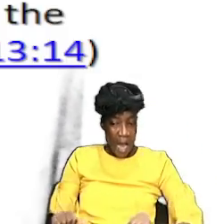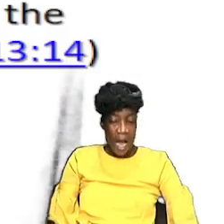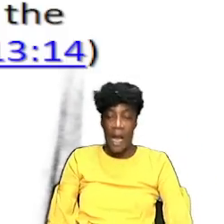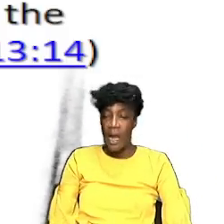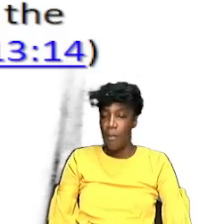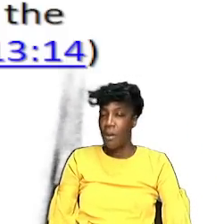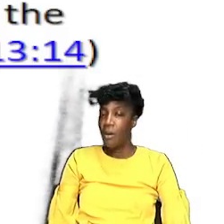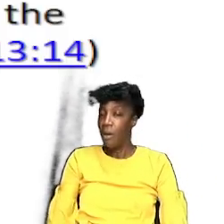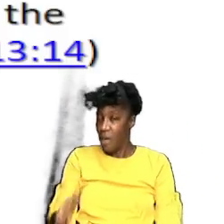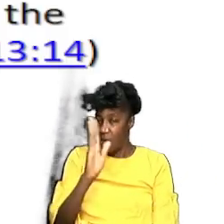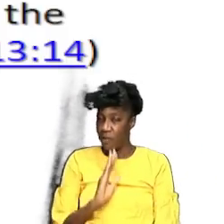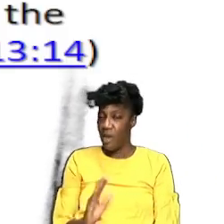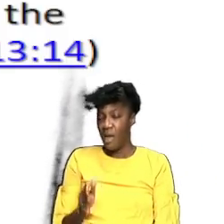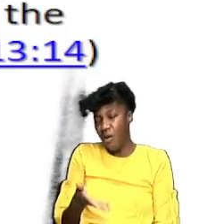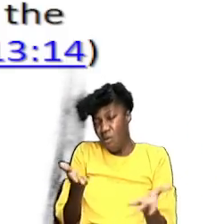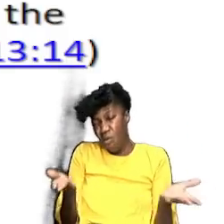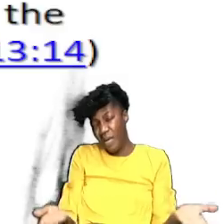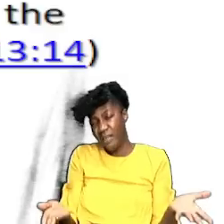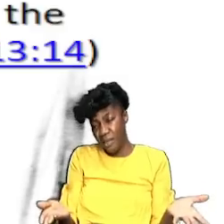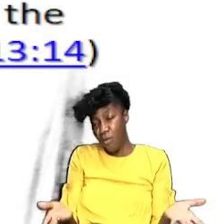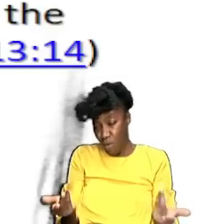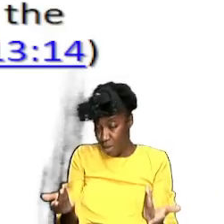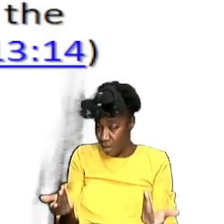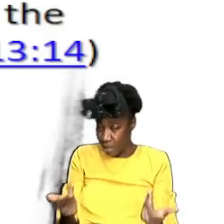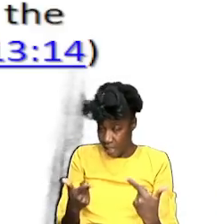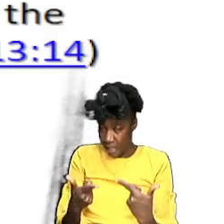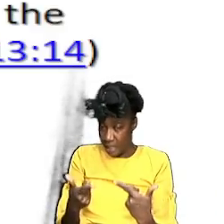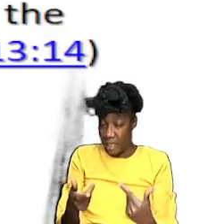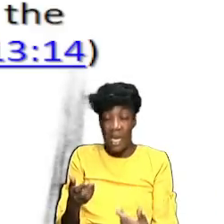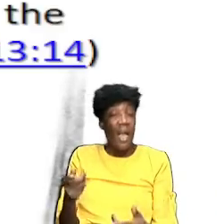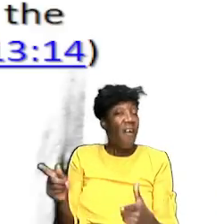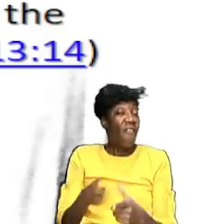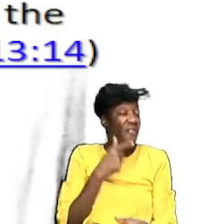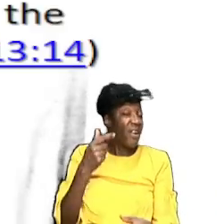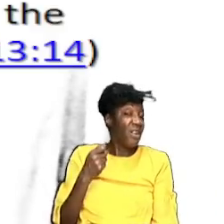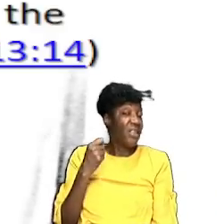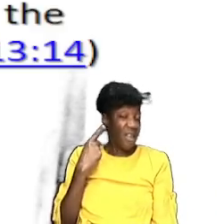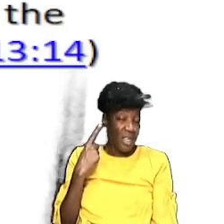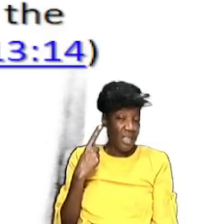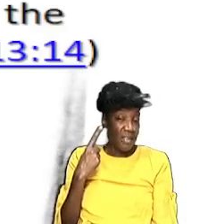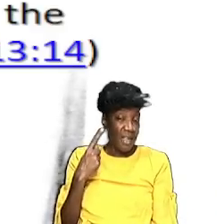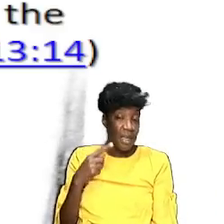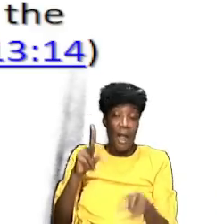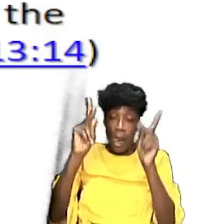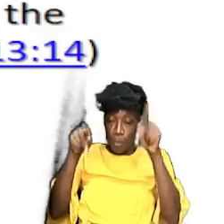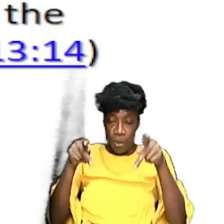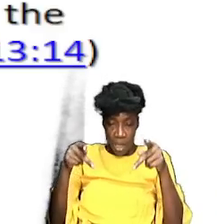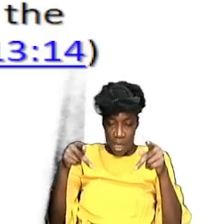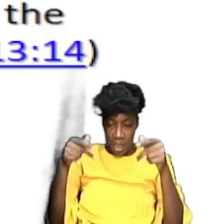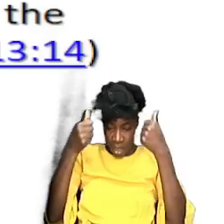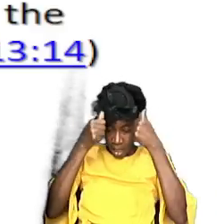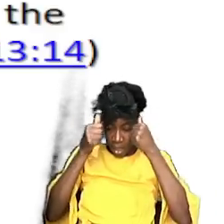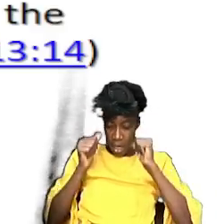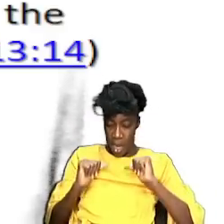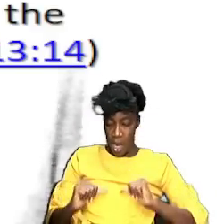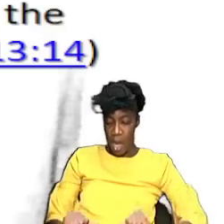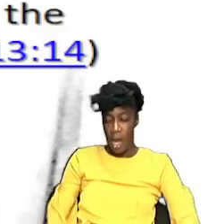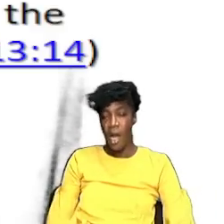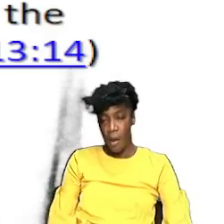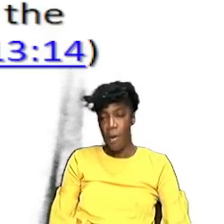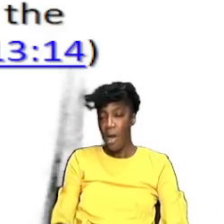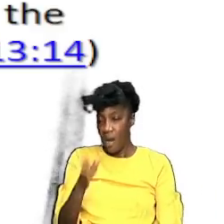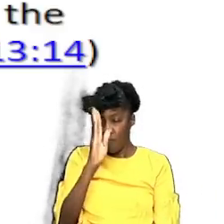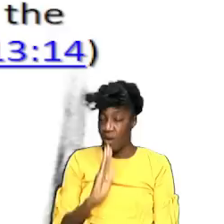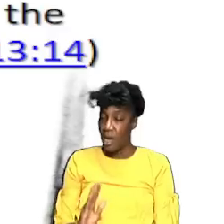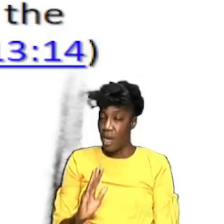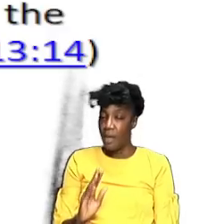get from it? First of all, we must understand that when the Bible says put on the armor of God, it is speaking